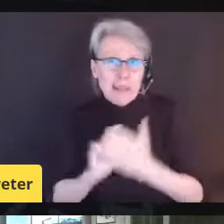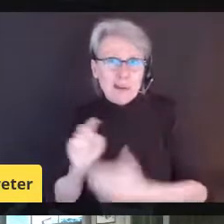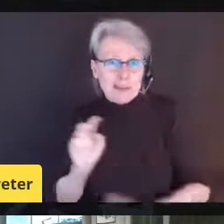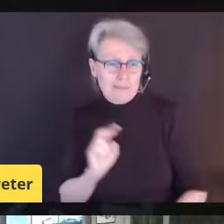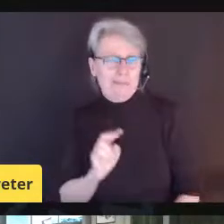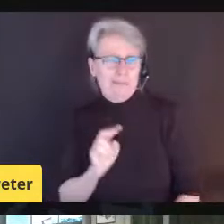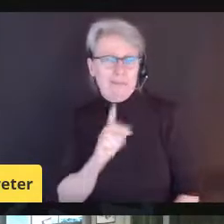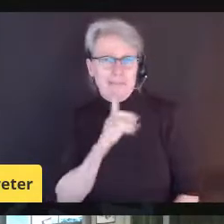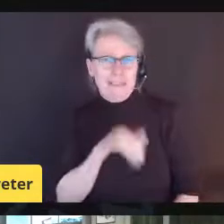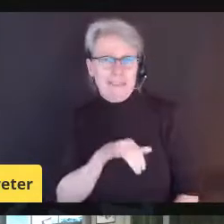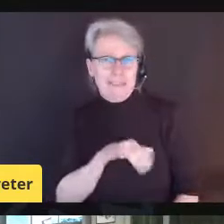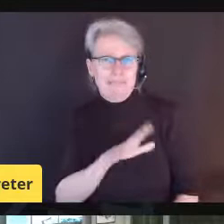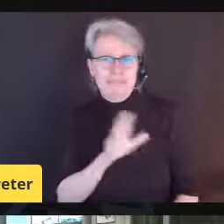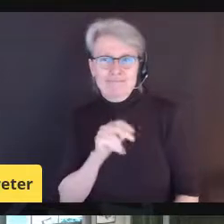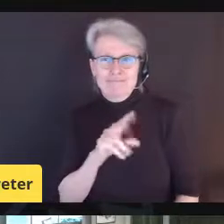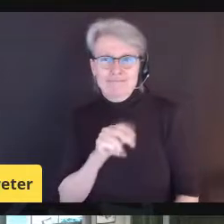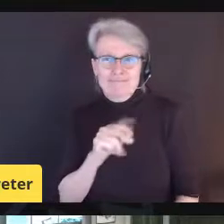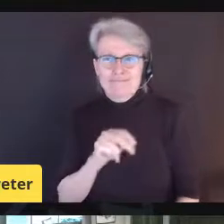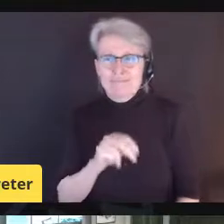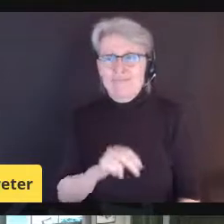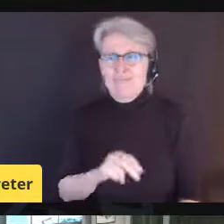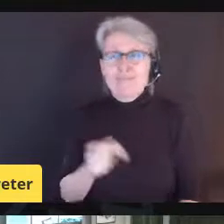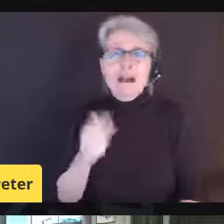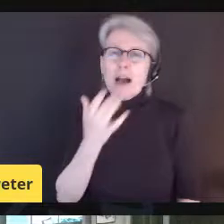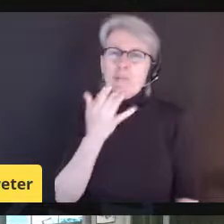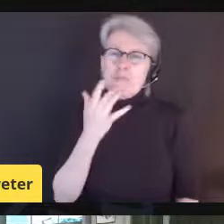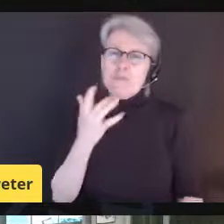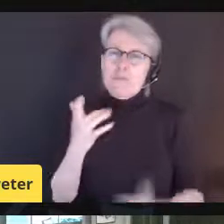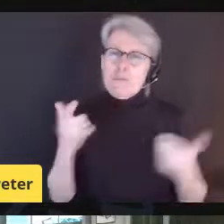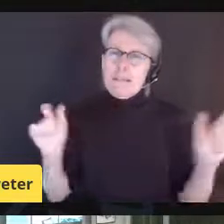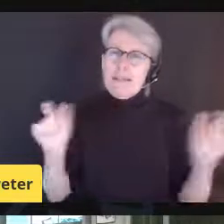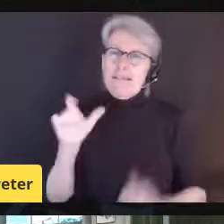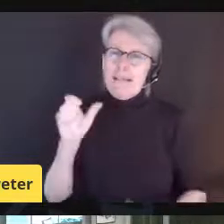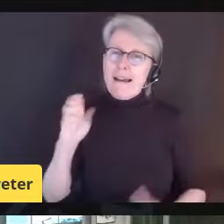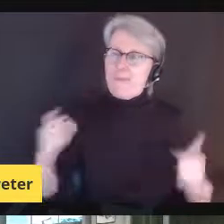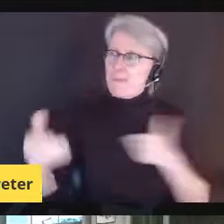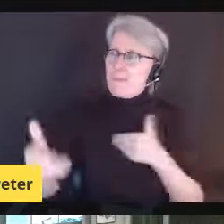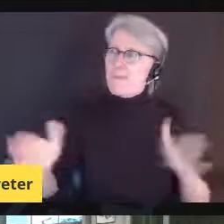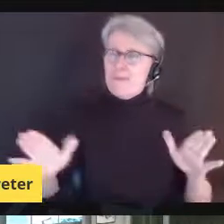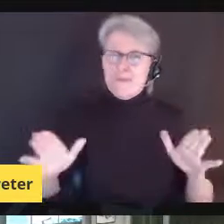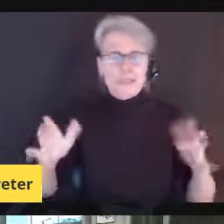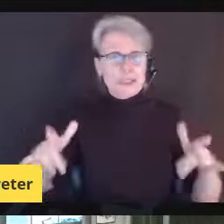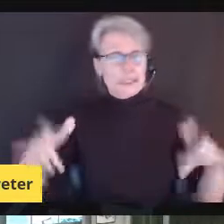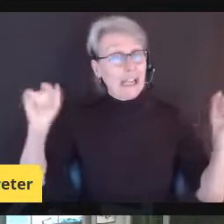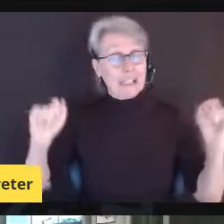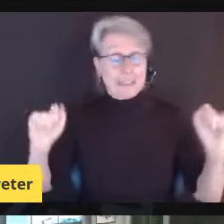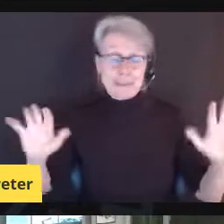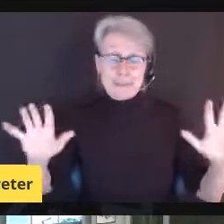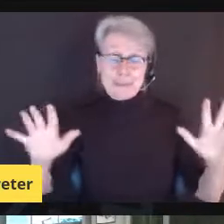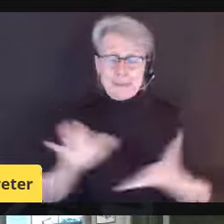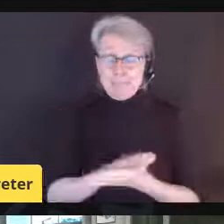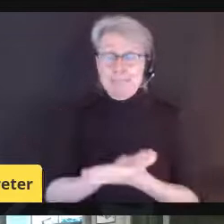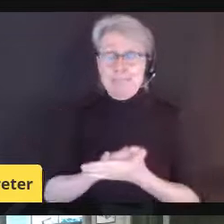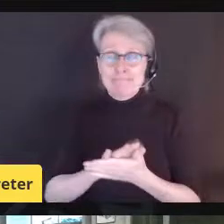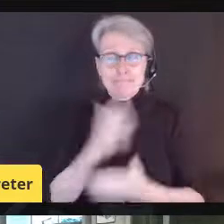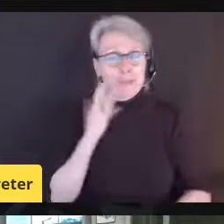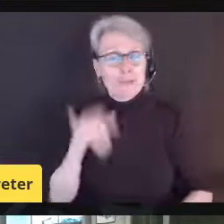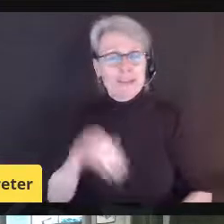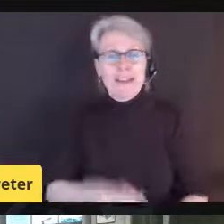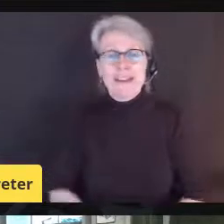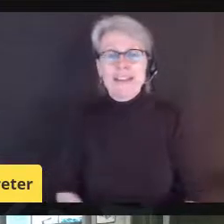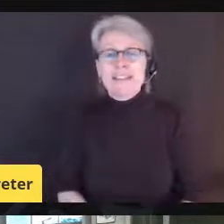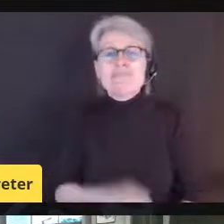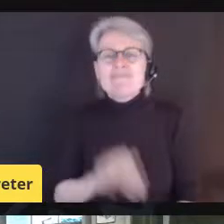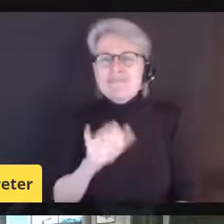So I like a nice, big, shiny laboratory. Yeah. Very different preferences here that